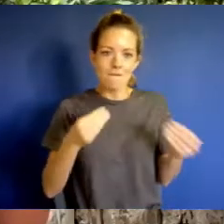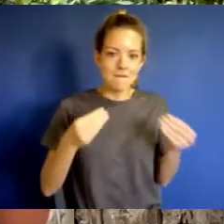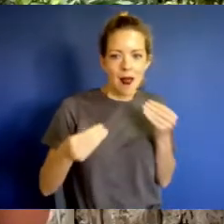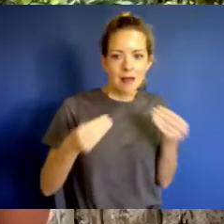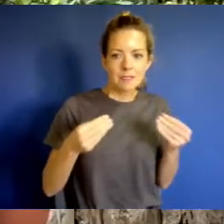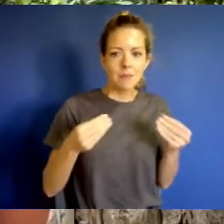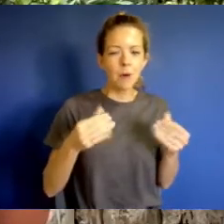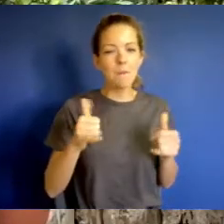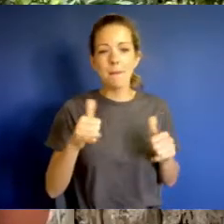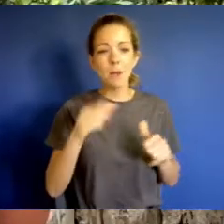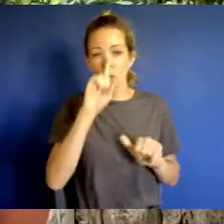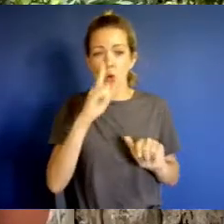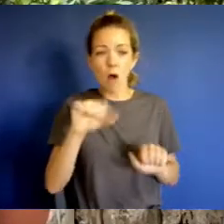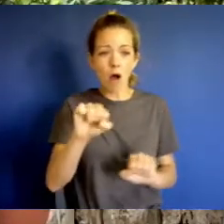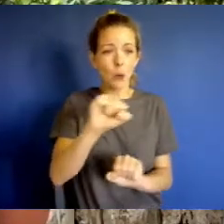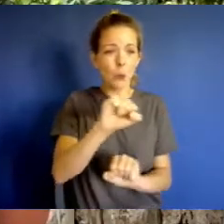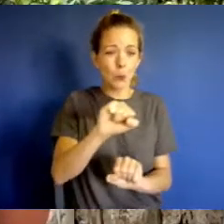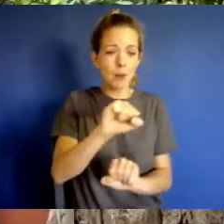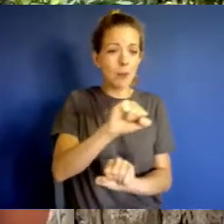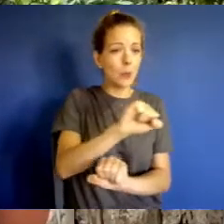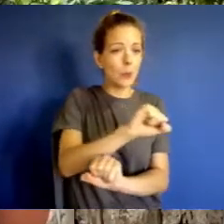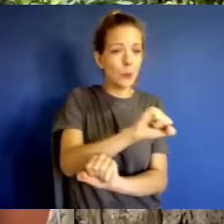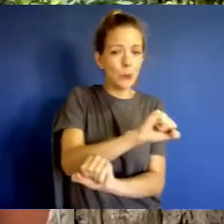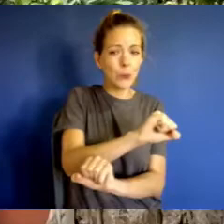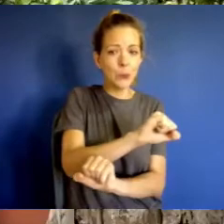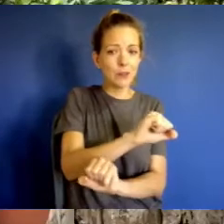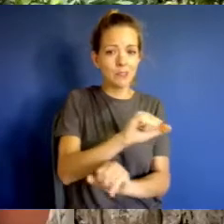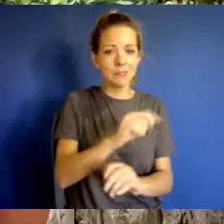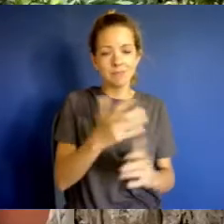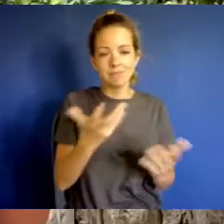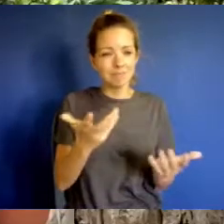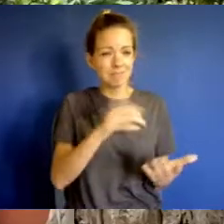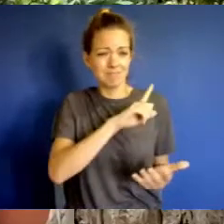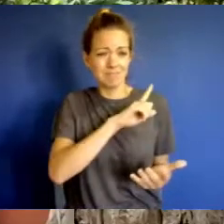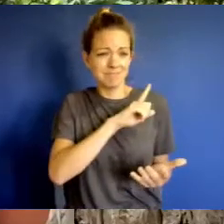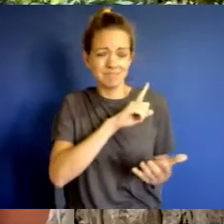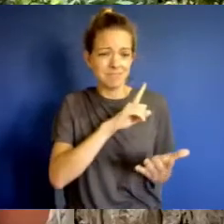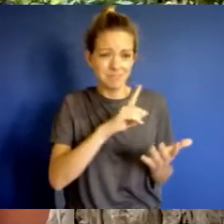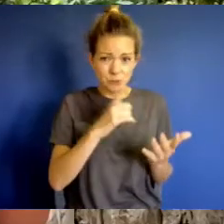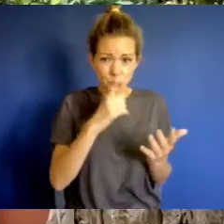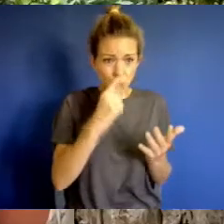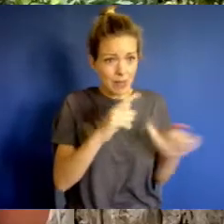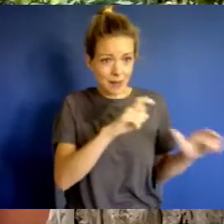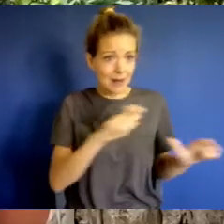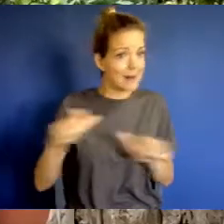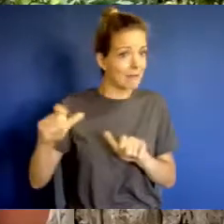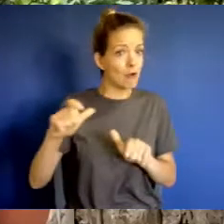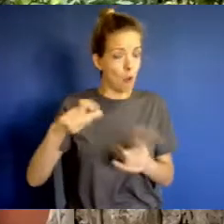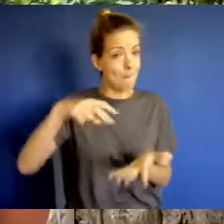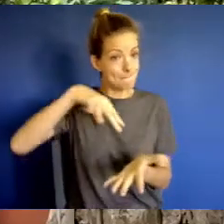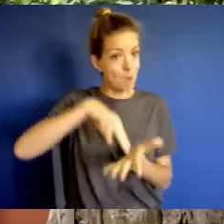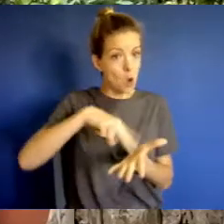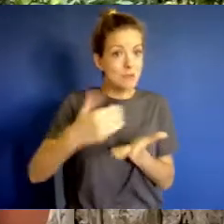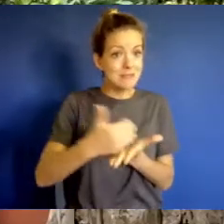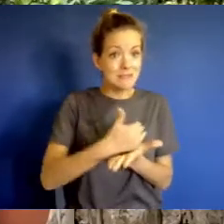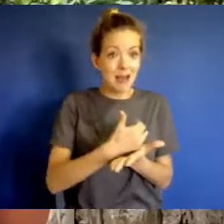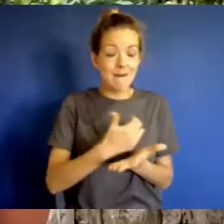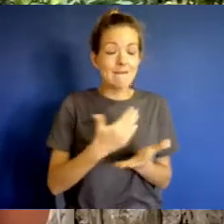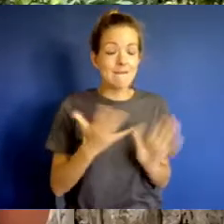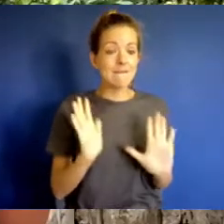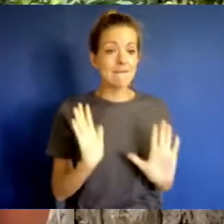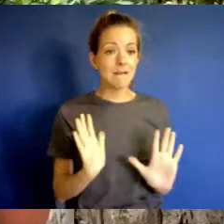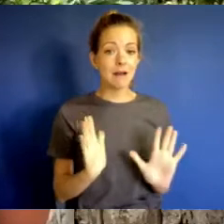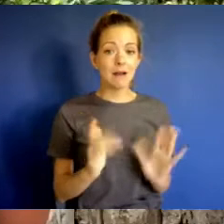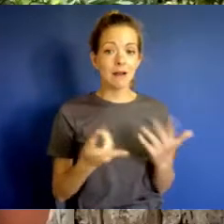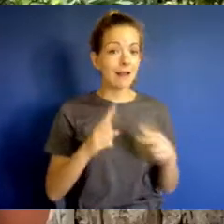each other. I'm not sure if they ever will be, but it doesn't mean that we still can't do this pose safely. Okay, if you can't cross